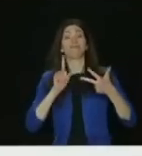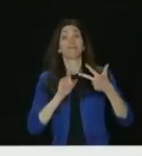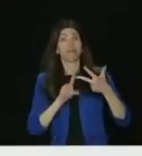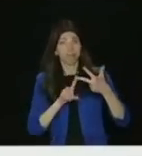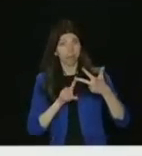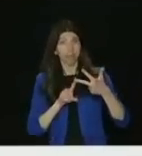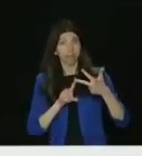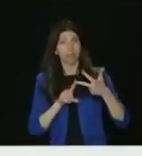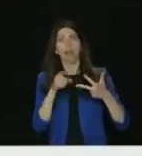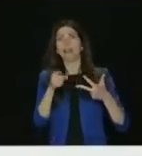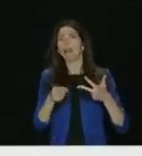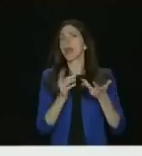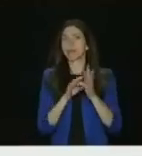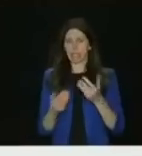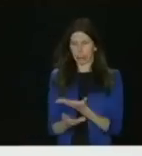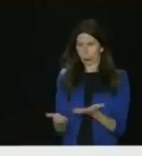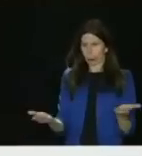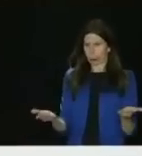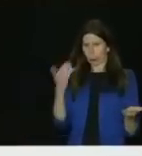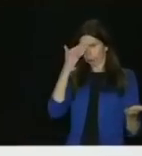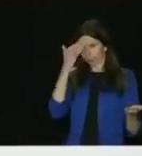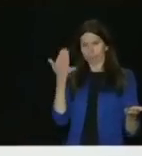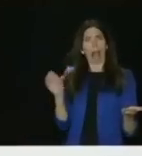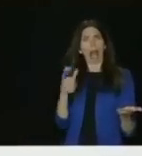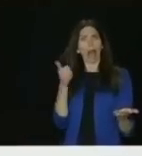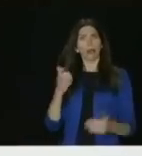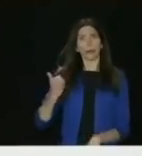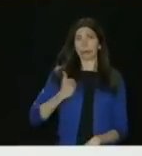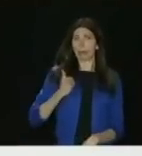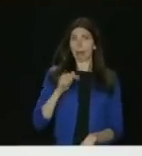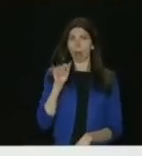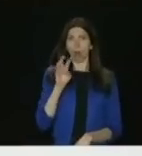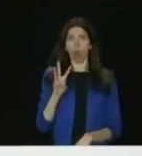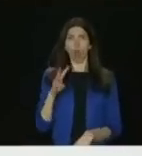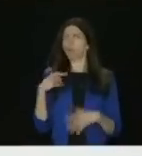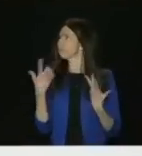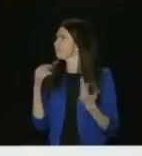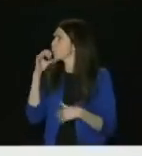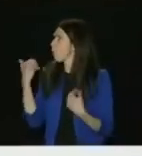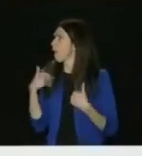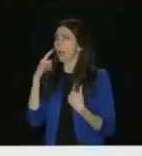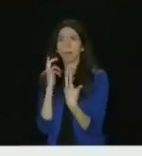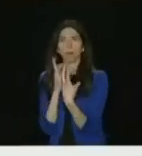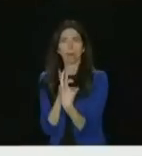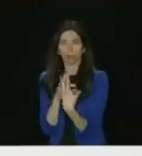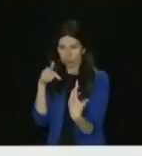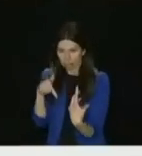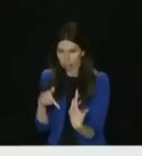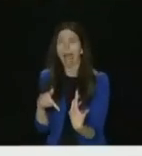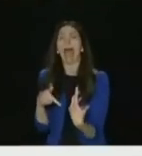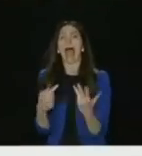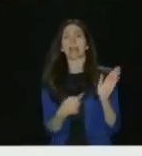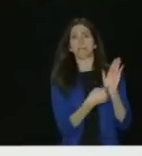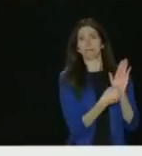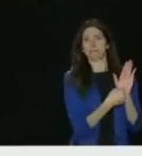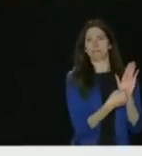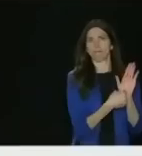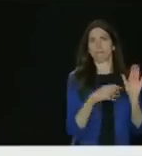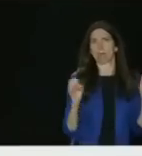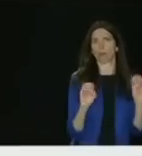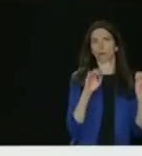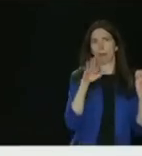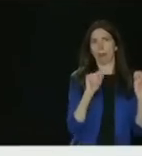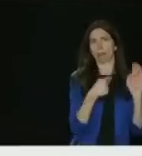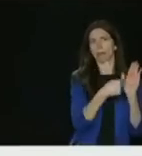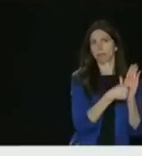be handled adequately under any other Canadian law, including provincial laws and territorial laws. Une fois